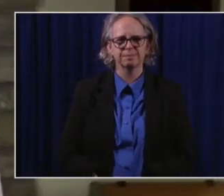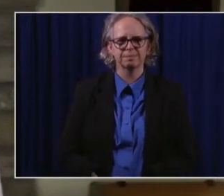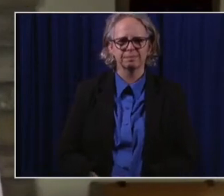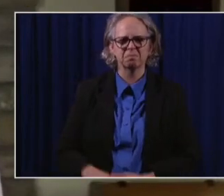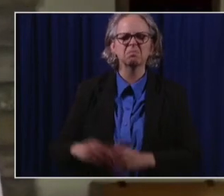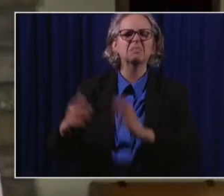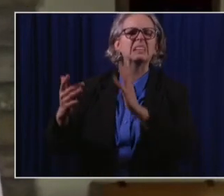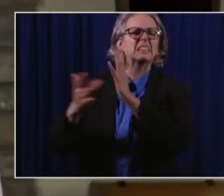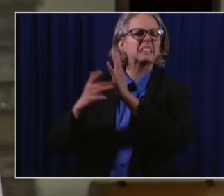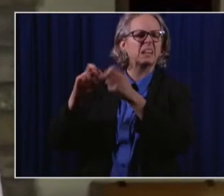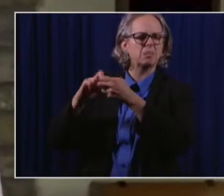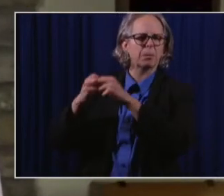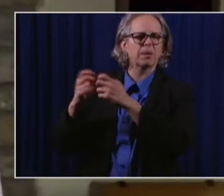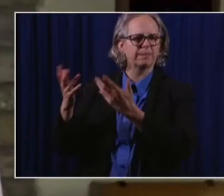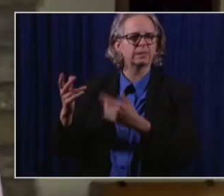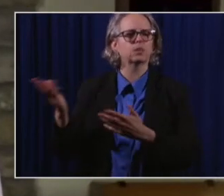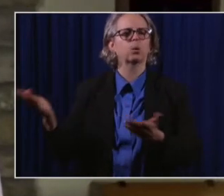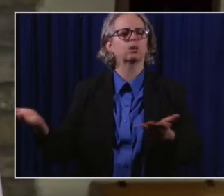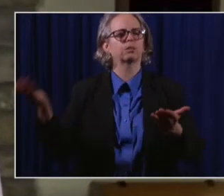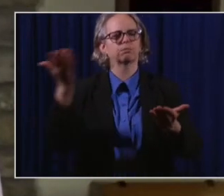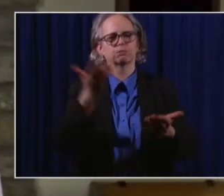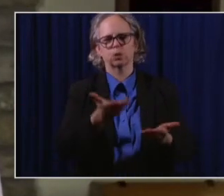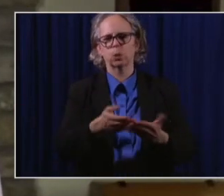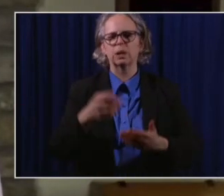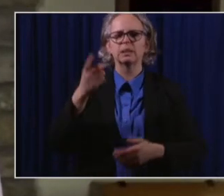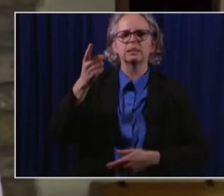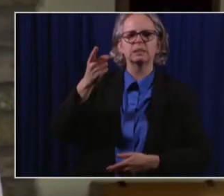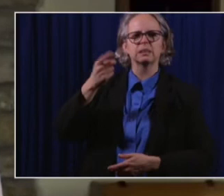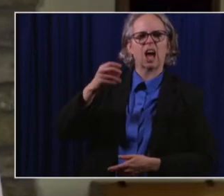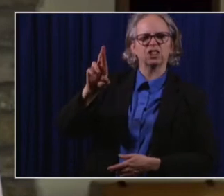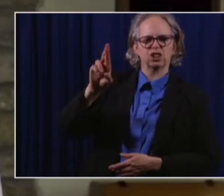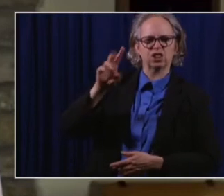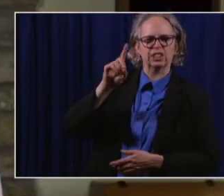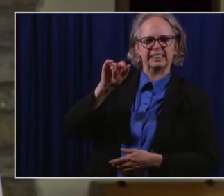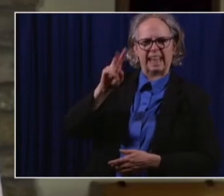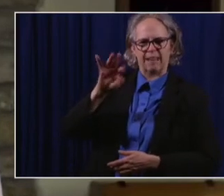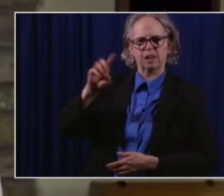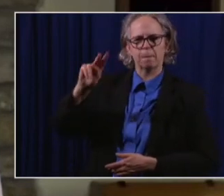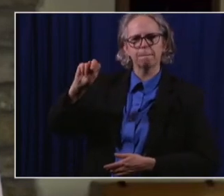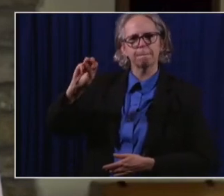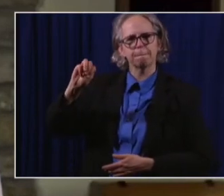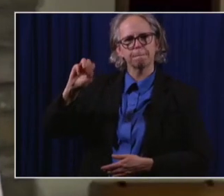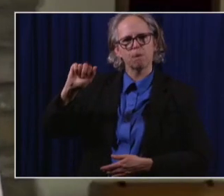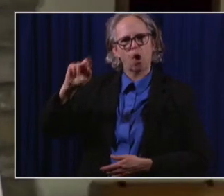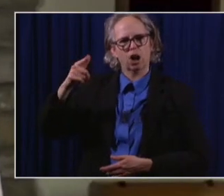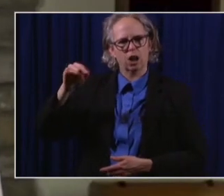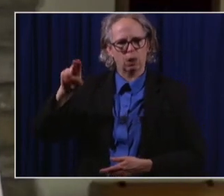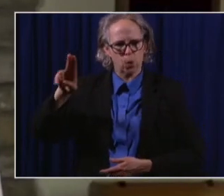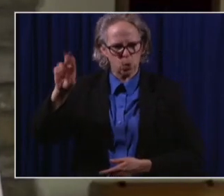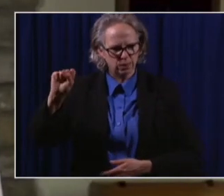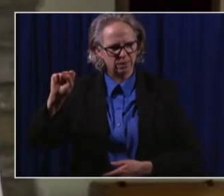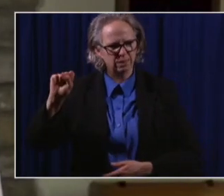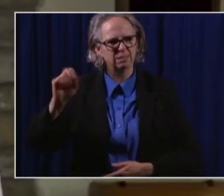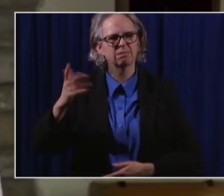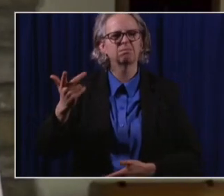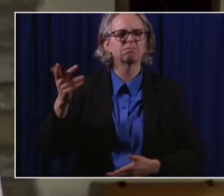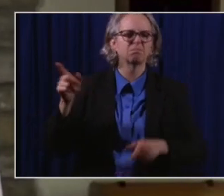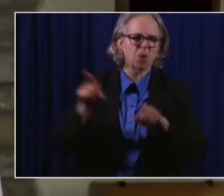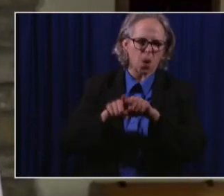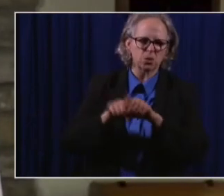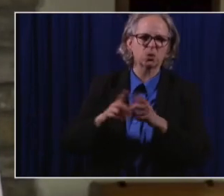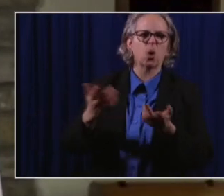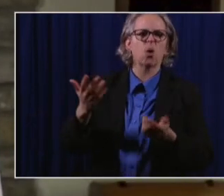Dr. David Margolius, is the Division Director of Internal Medicine at Metro Health System.